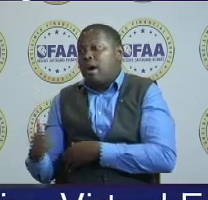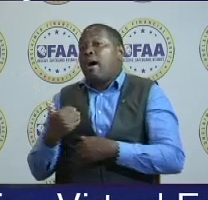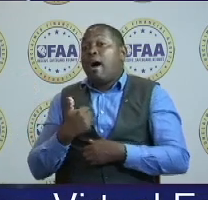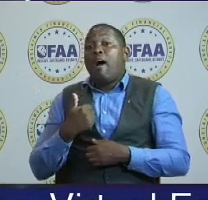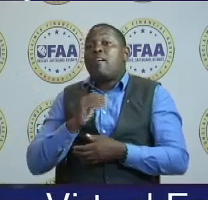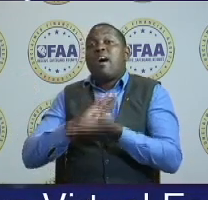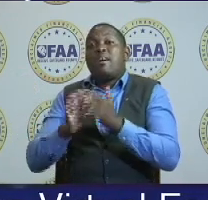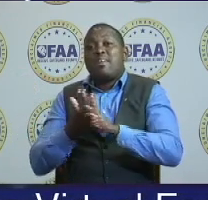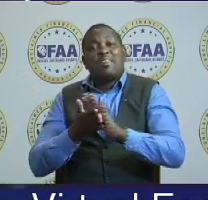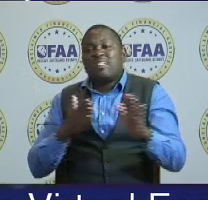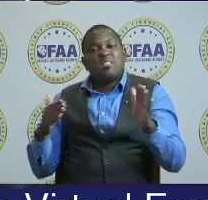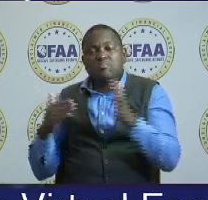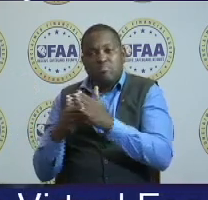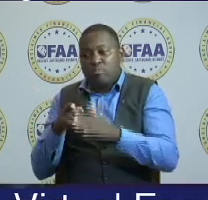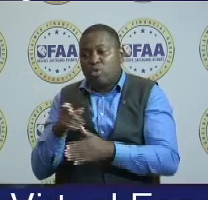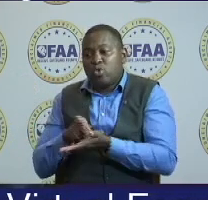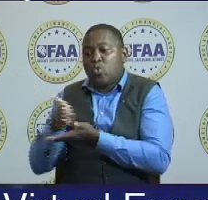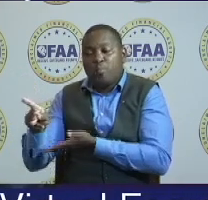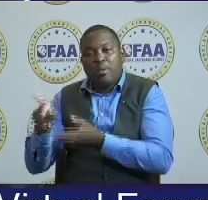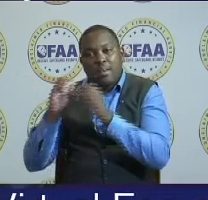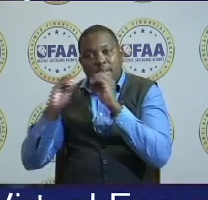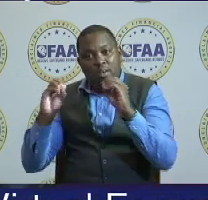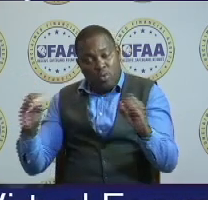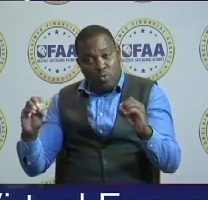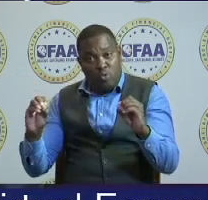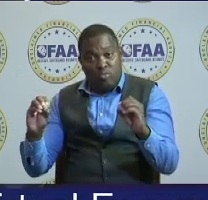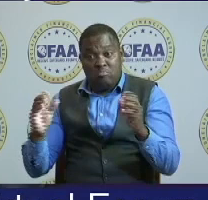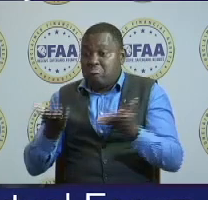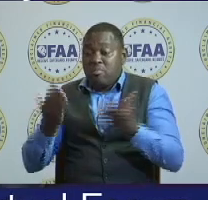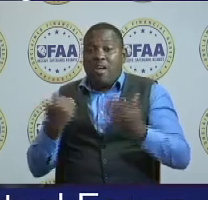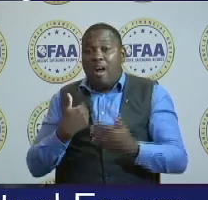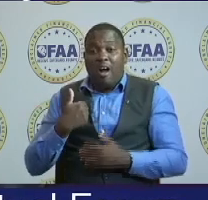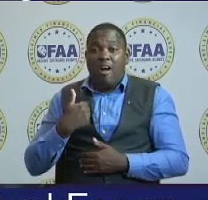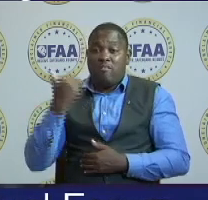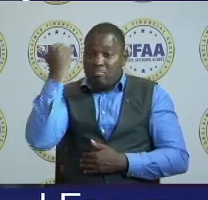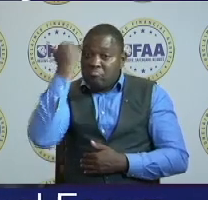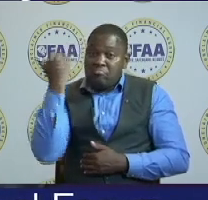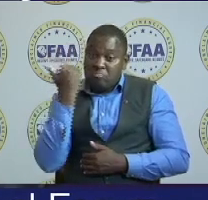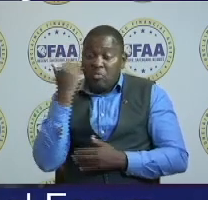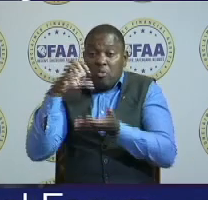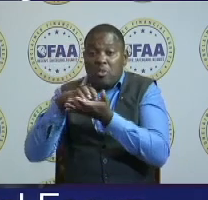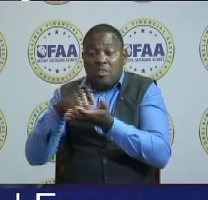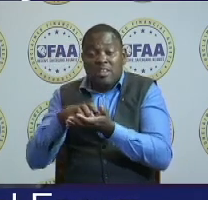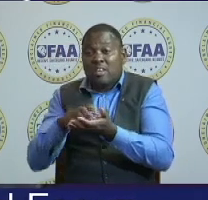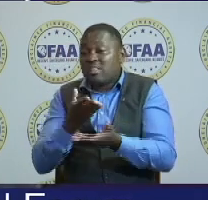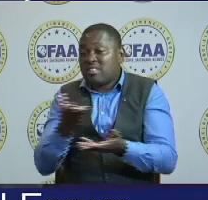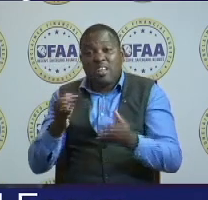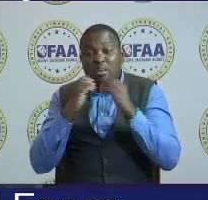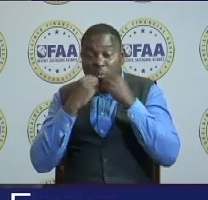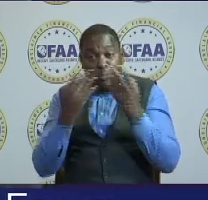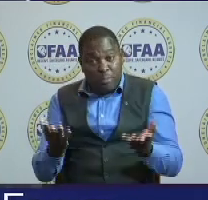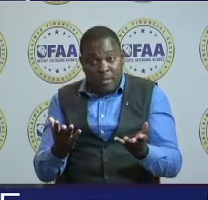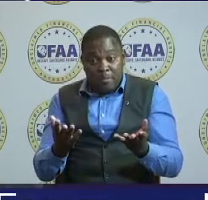either is a dispute that can be demonstrated through a court case or any tribunal or any dispute resolution mechanism,